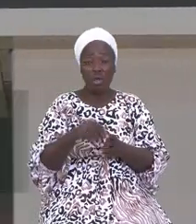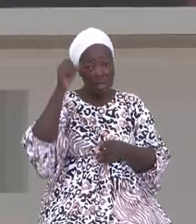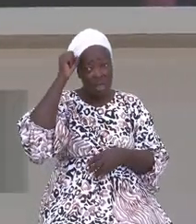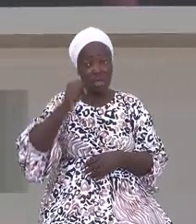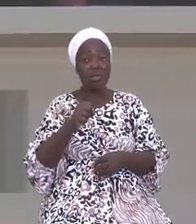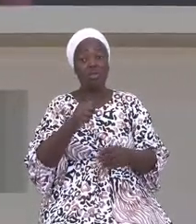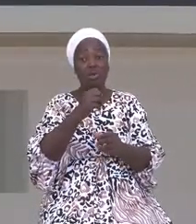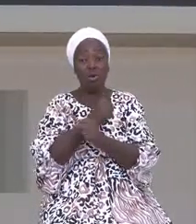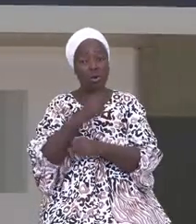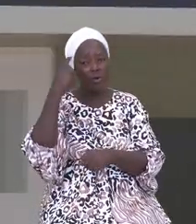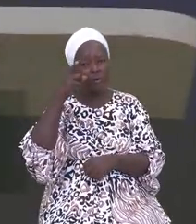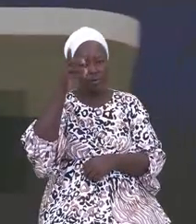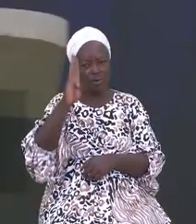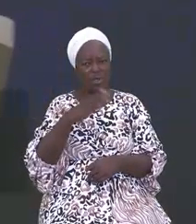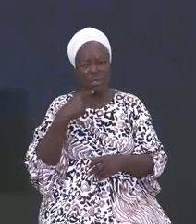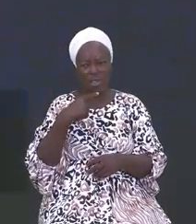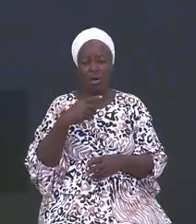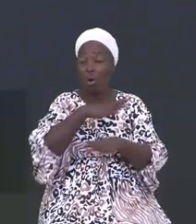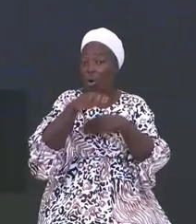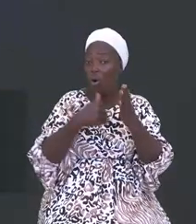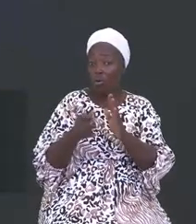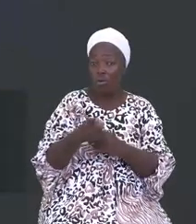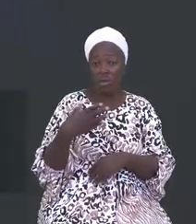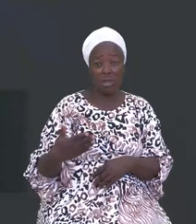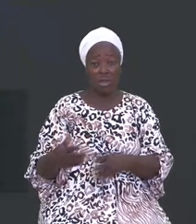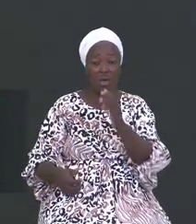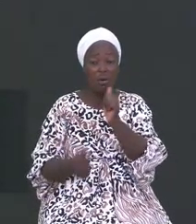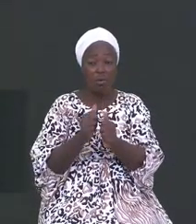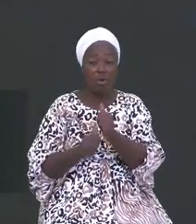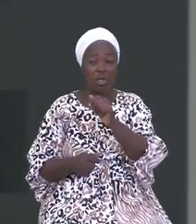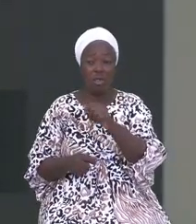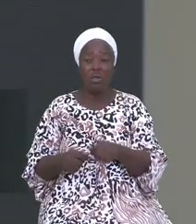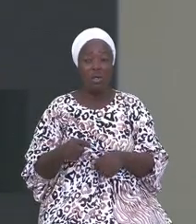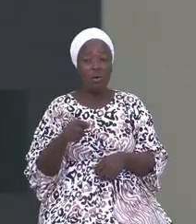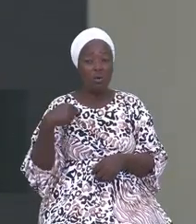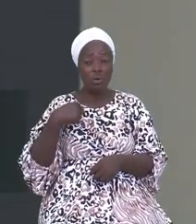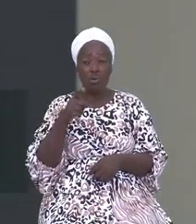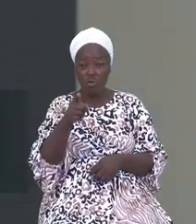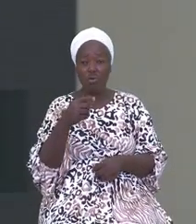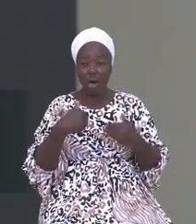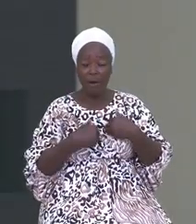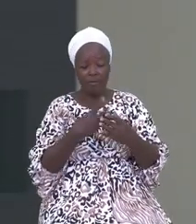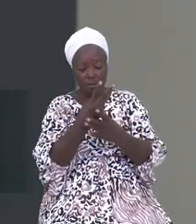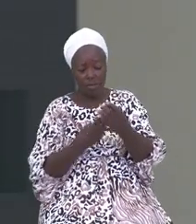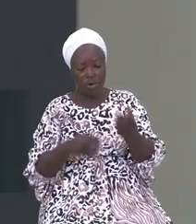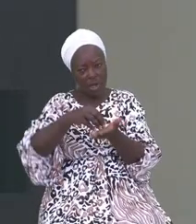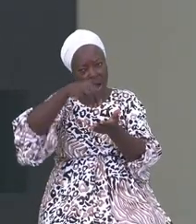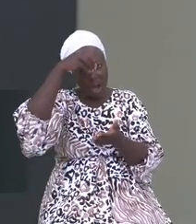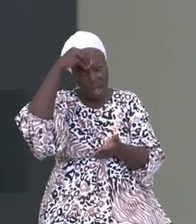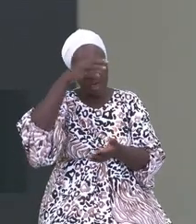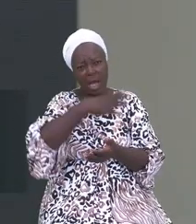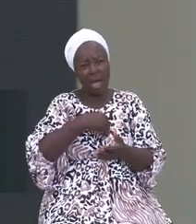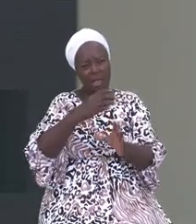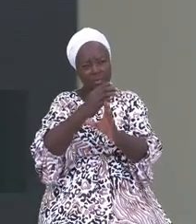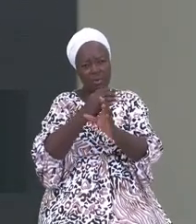he said, all those things which you have both learned and